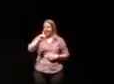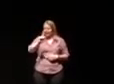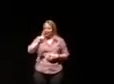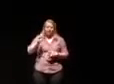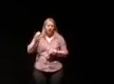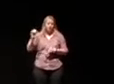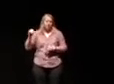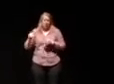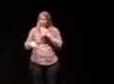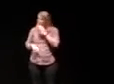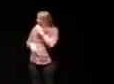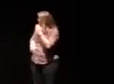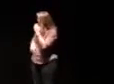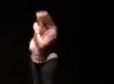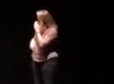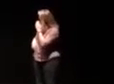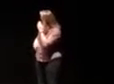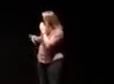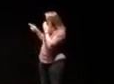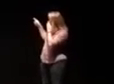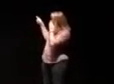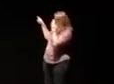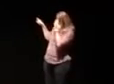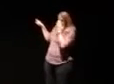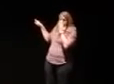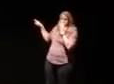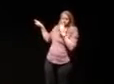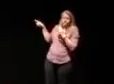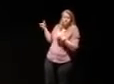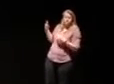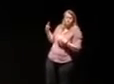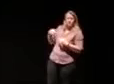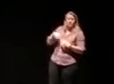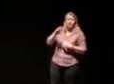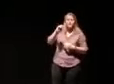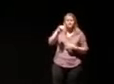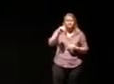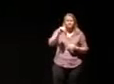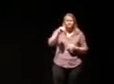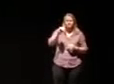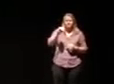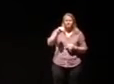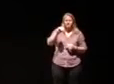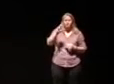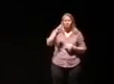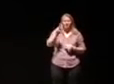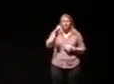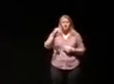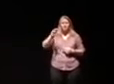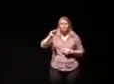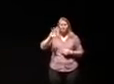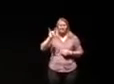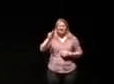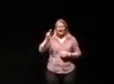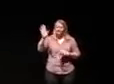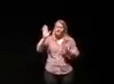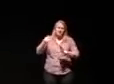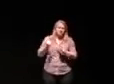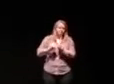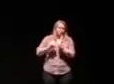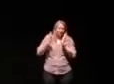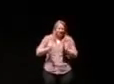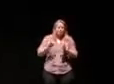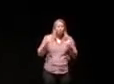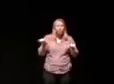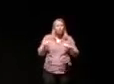Yep, so, I call it my company, but it's actually something Marcus Martine created, a fantastic artist. He wanted to